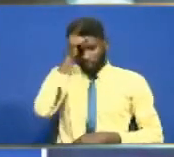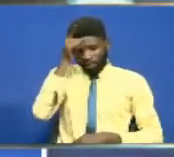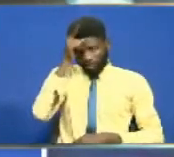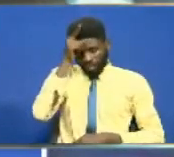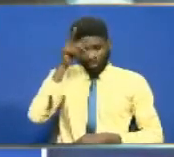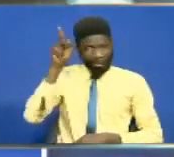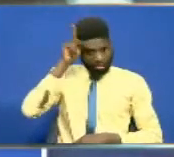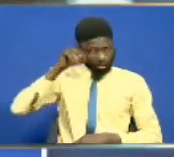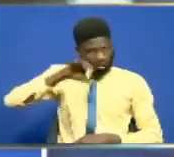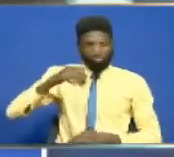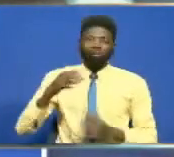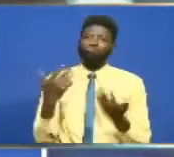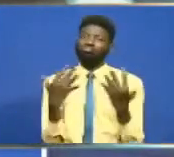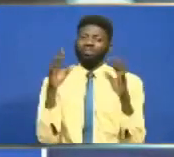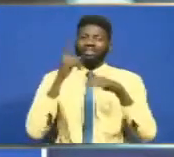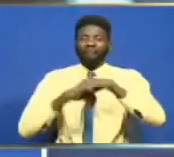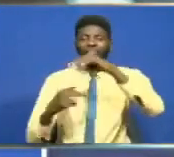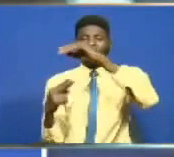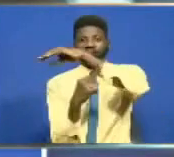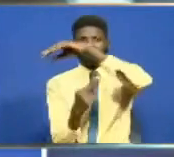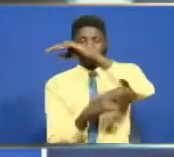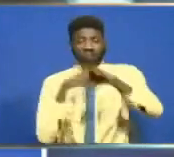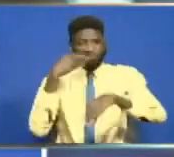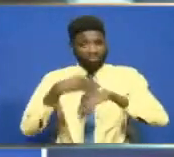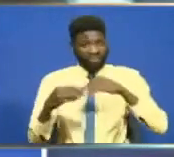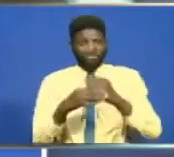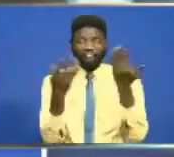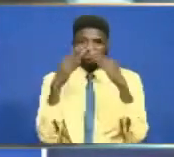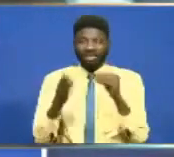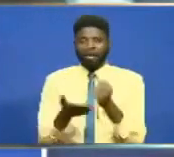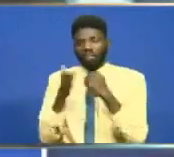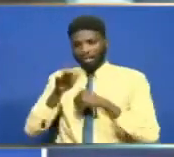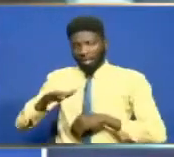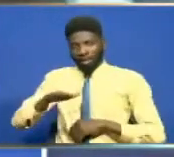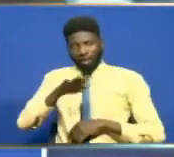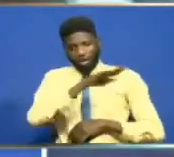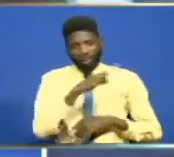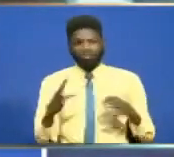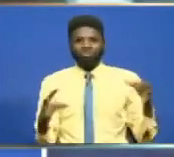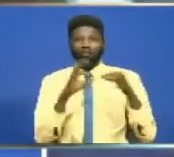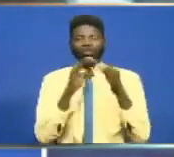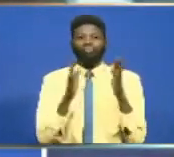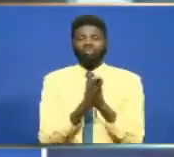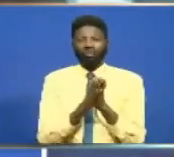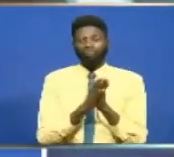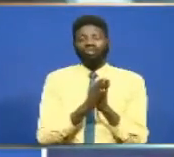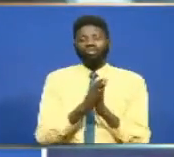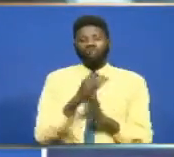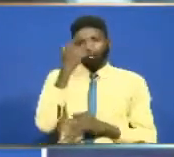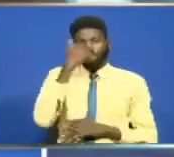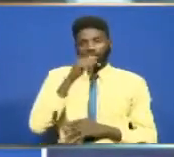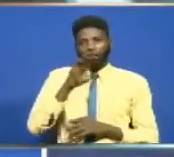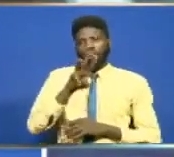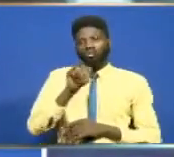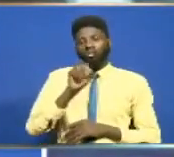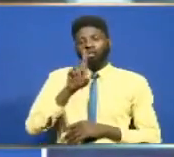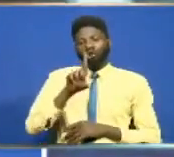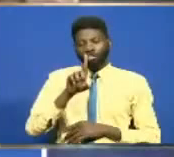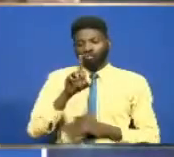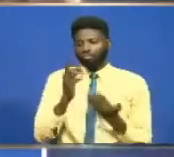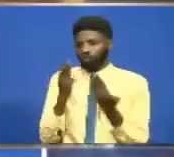the completion of a bridge linking the vast area to the neighboring Theta ward. This and more in our county news